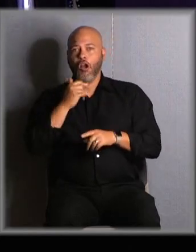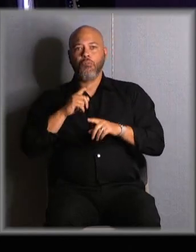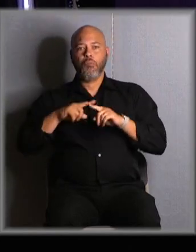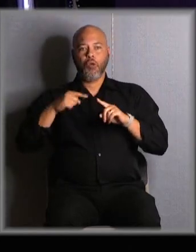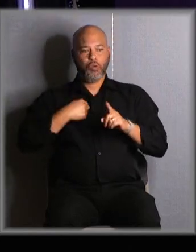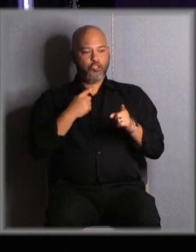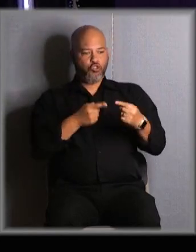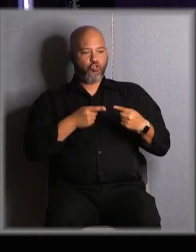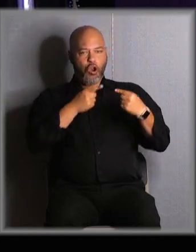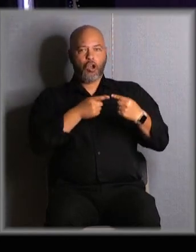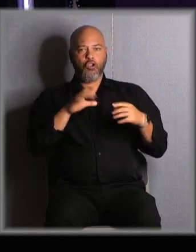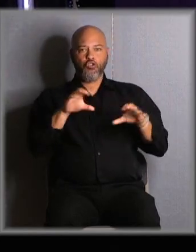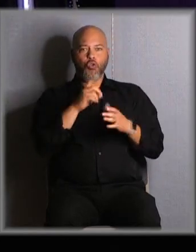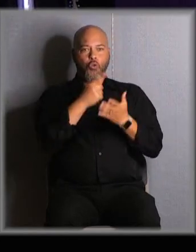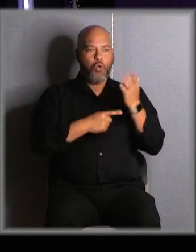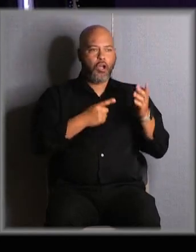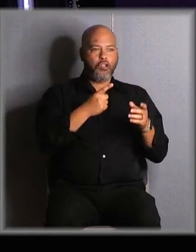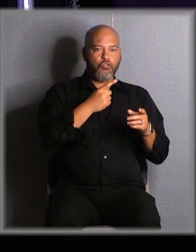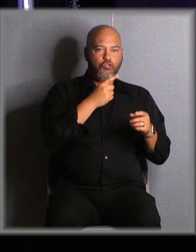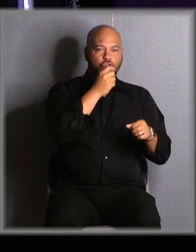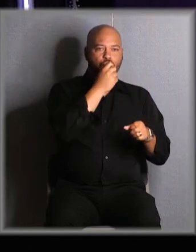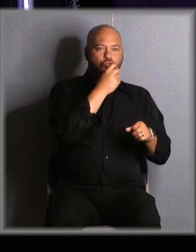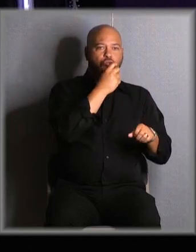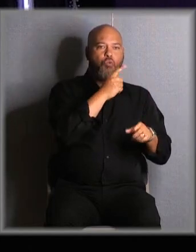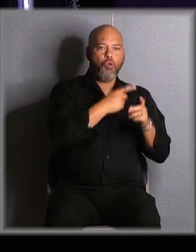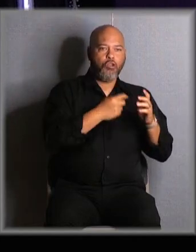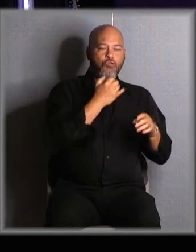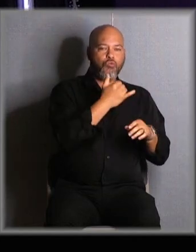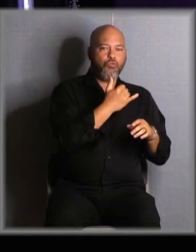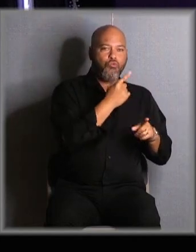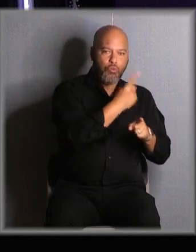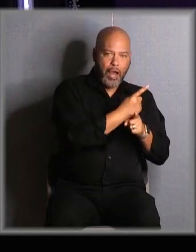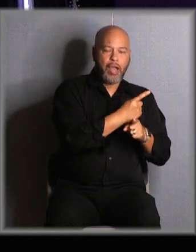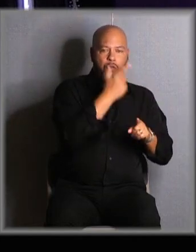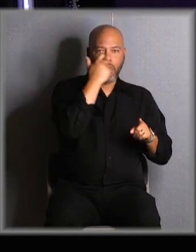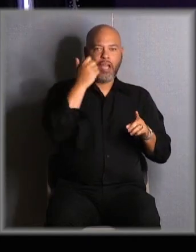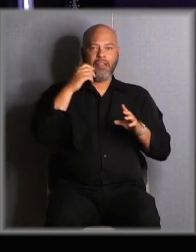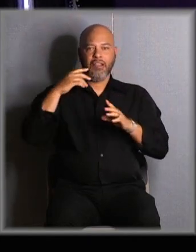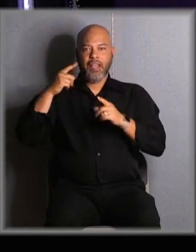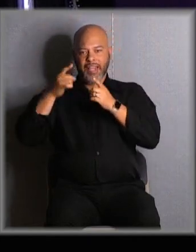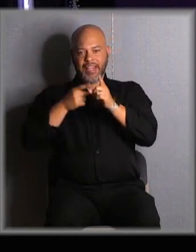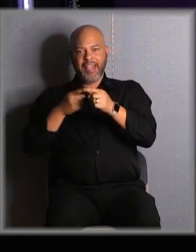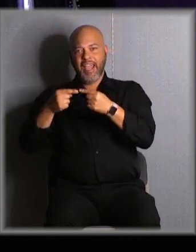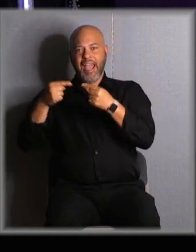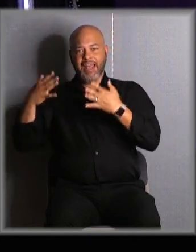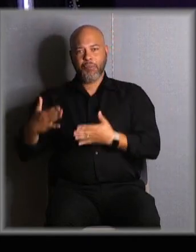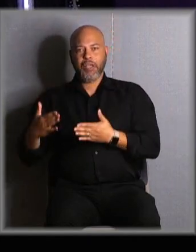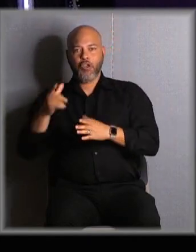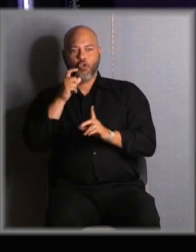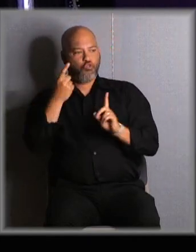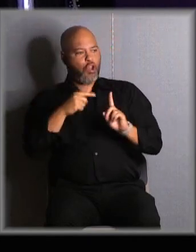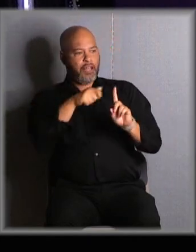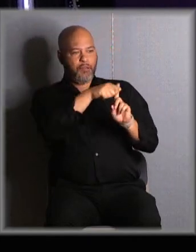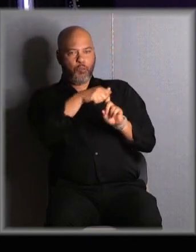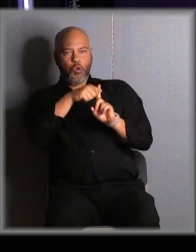right because of the enemy that pulls us. But we need to understand something.